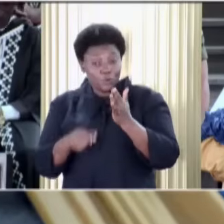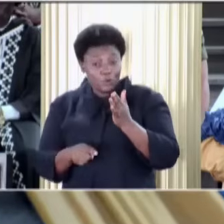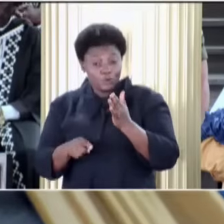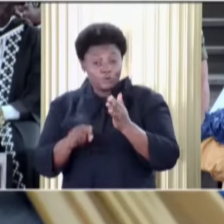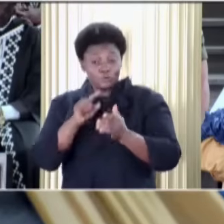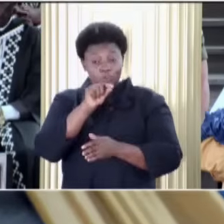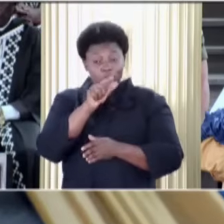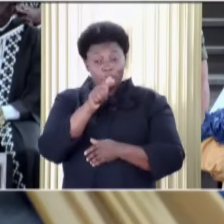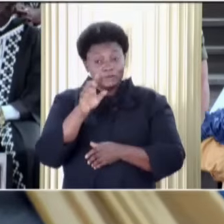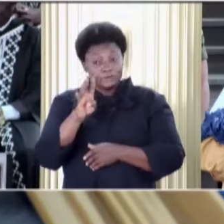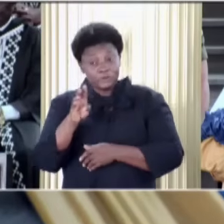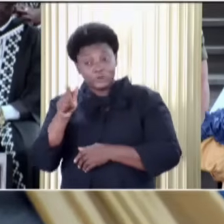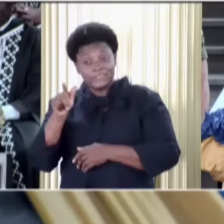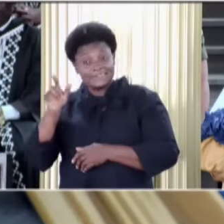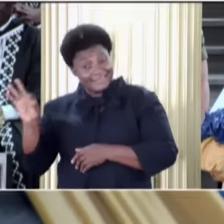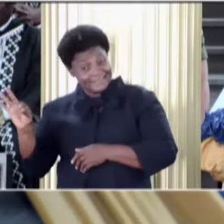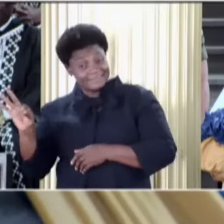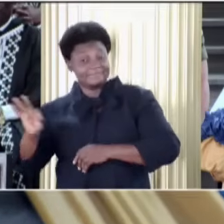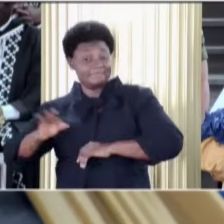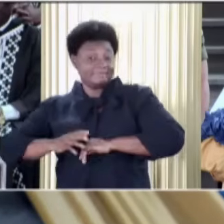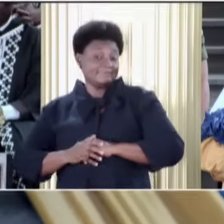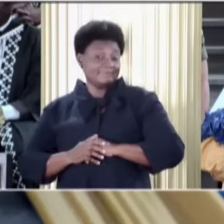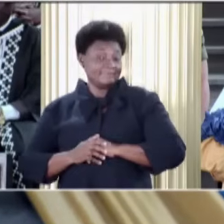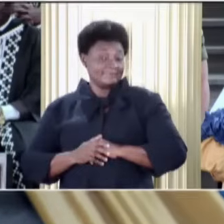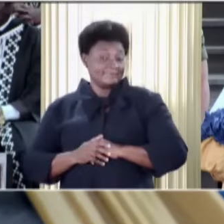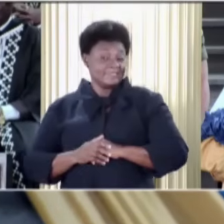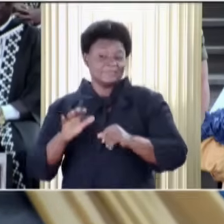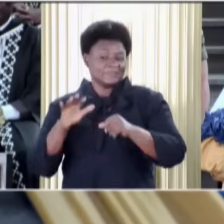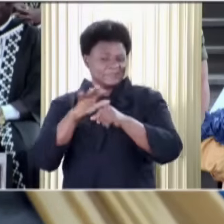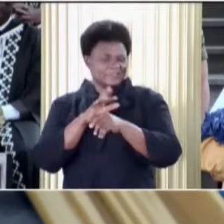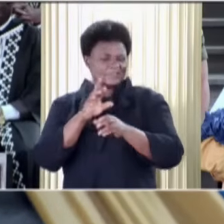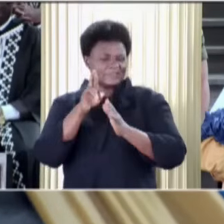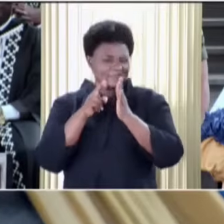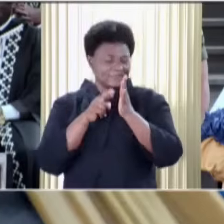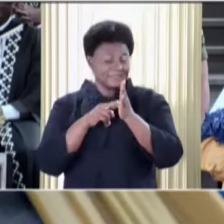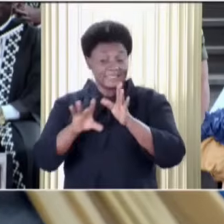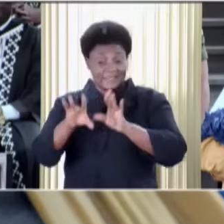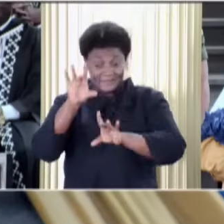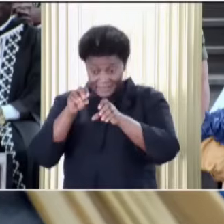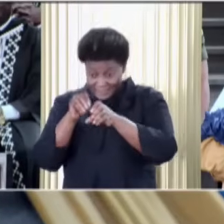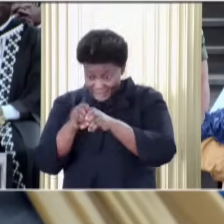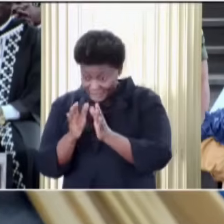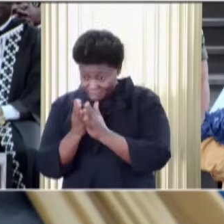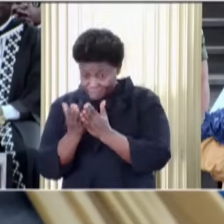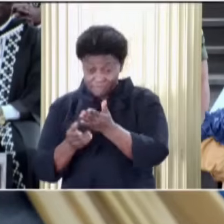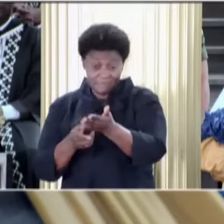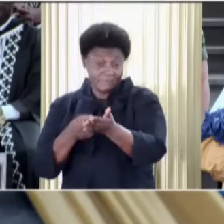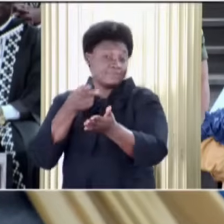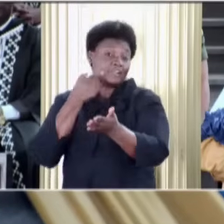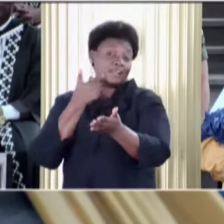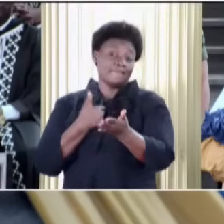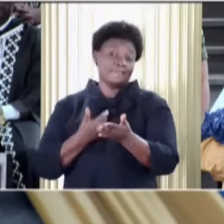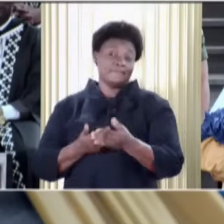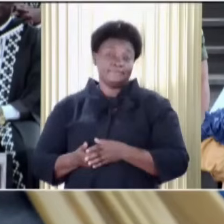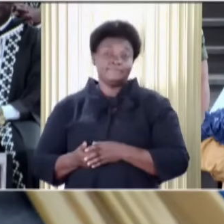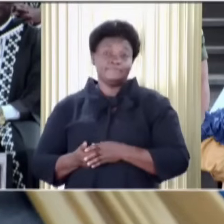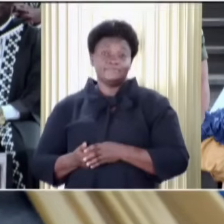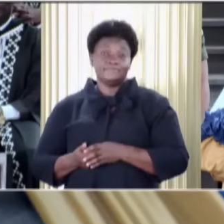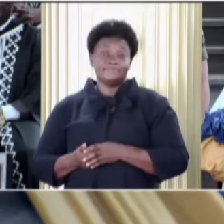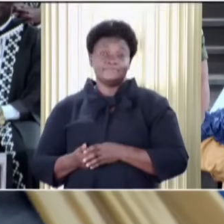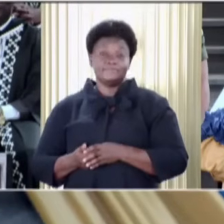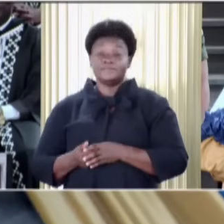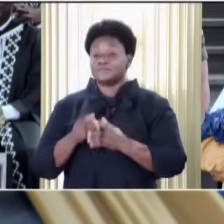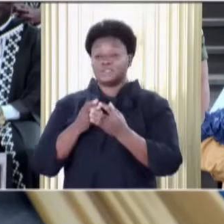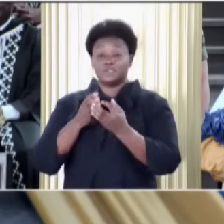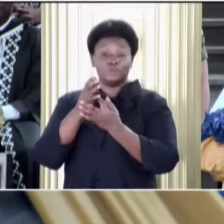to 2029. The 4 reports can be found in the congregation brochure.